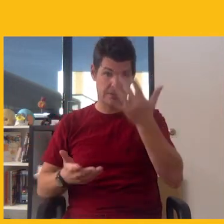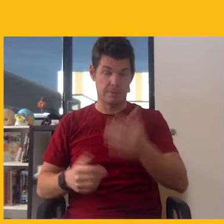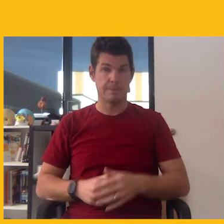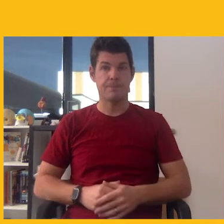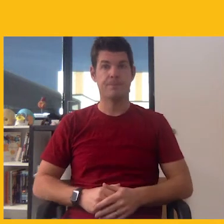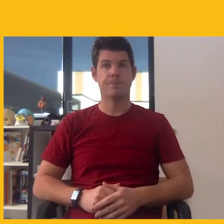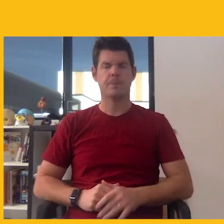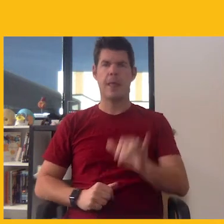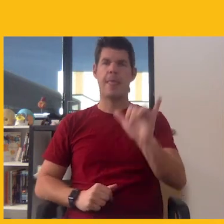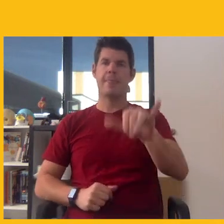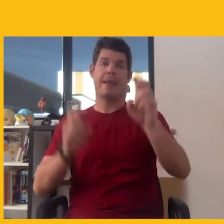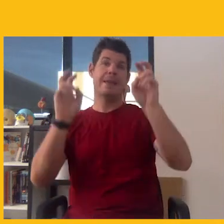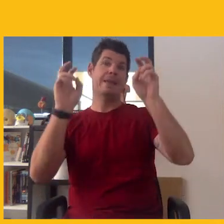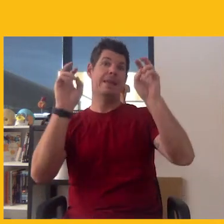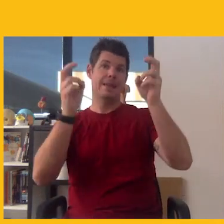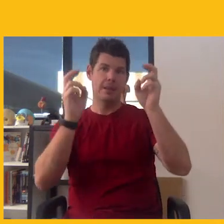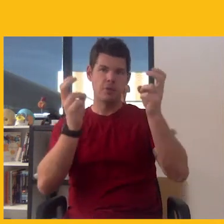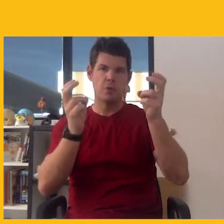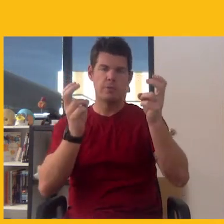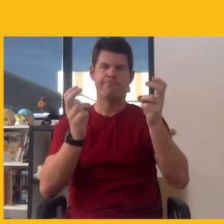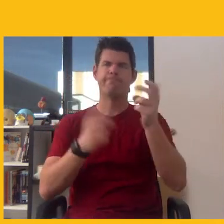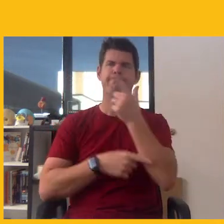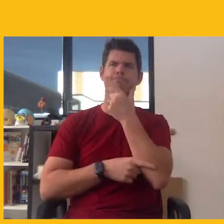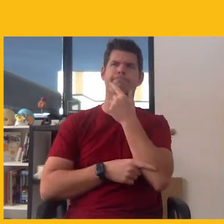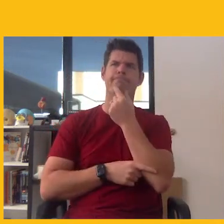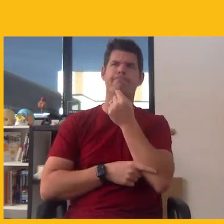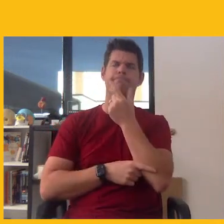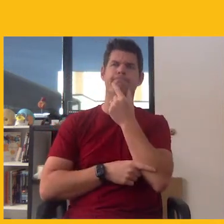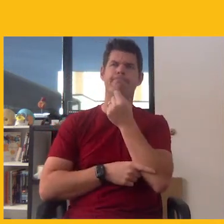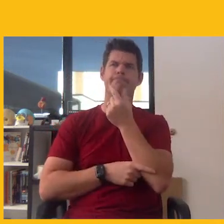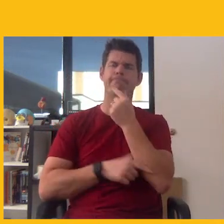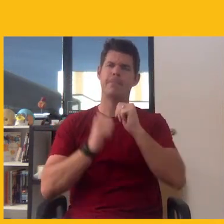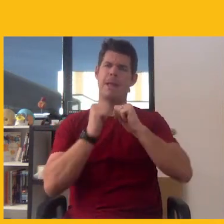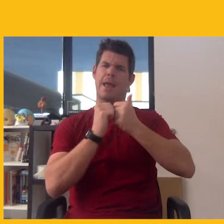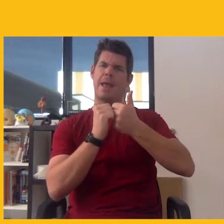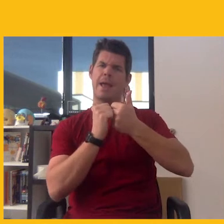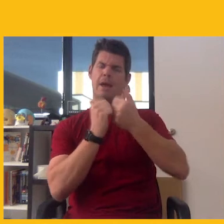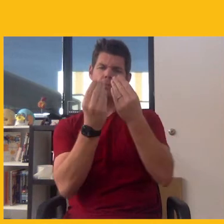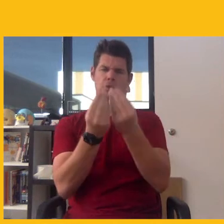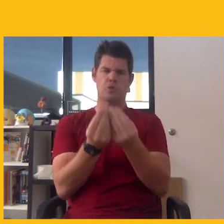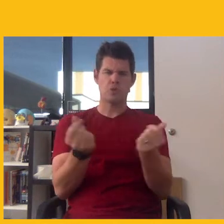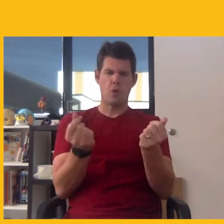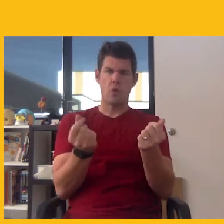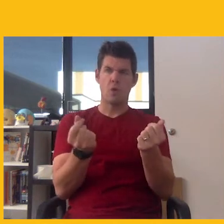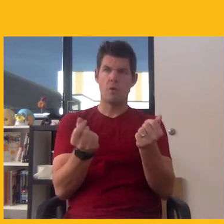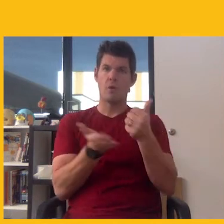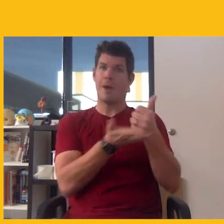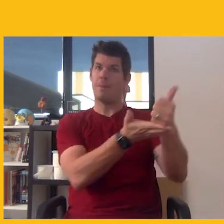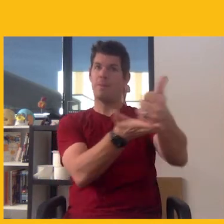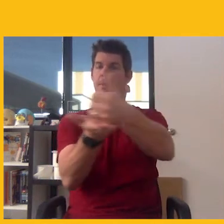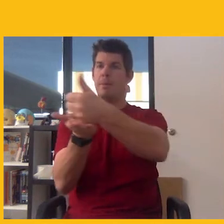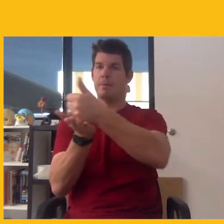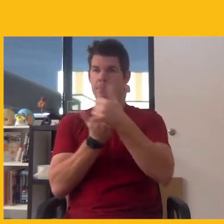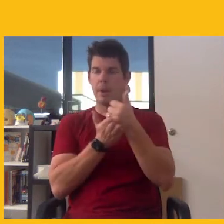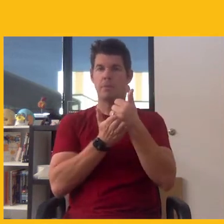of and start to work through. How can I come up with a way to design